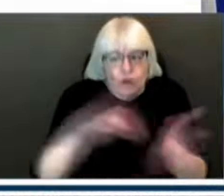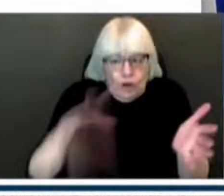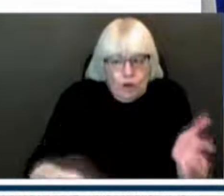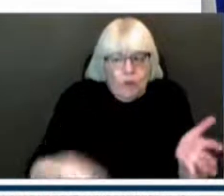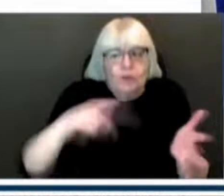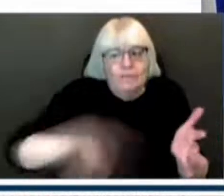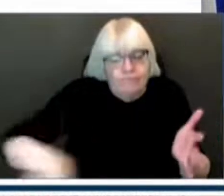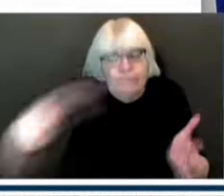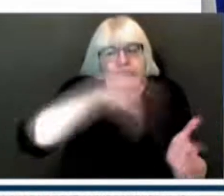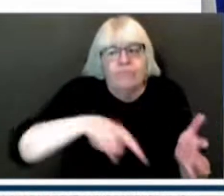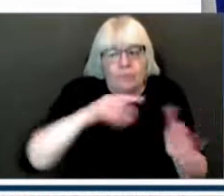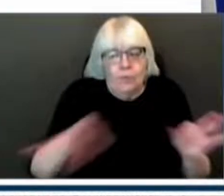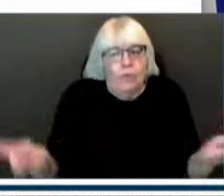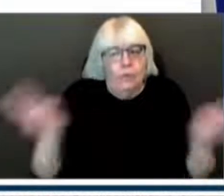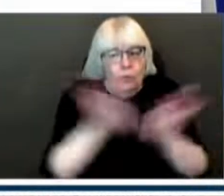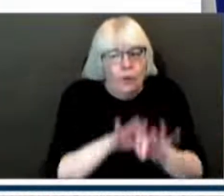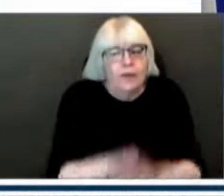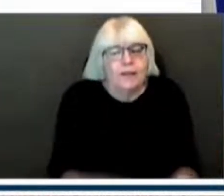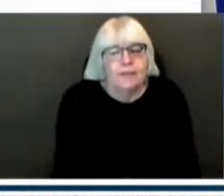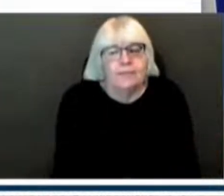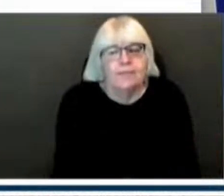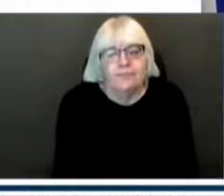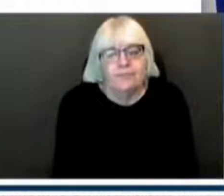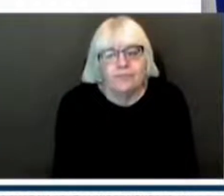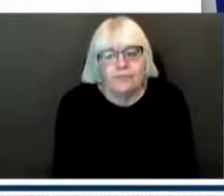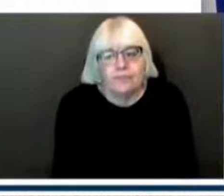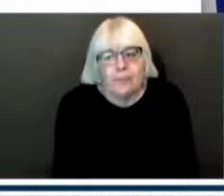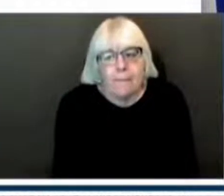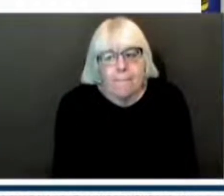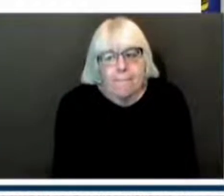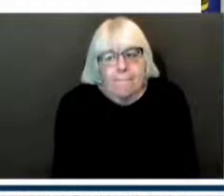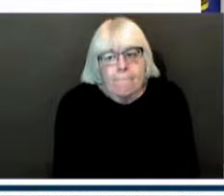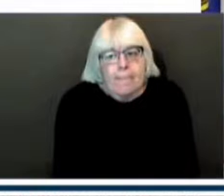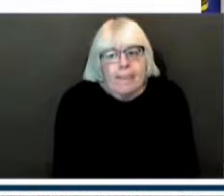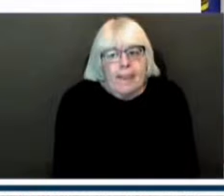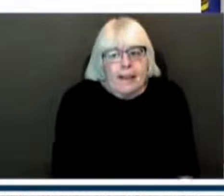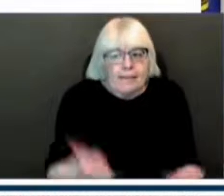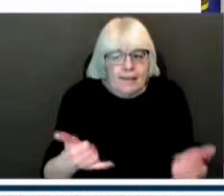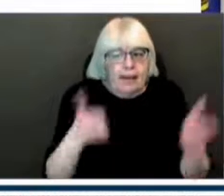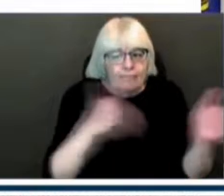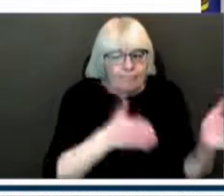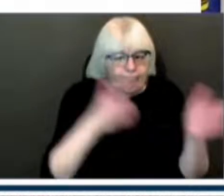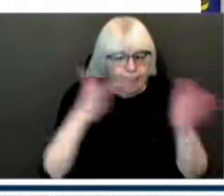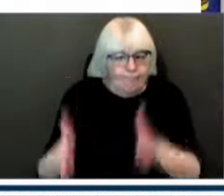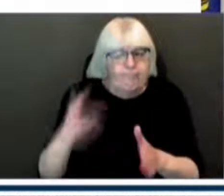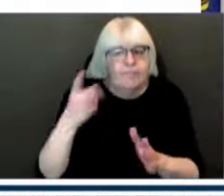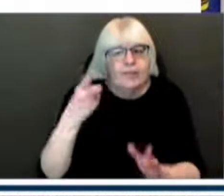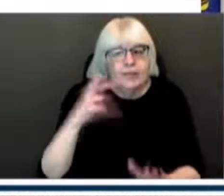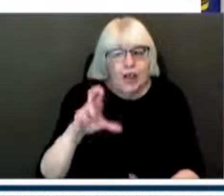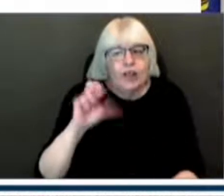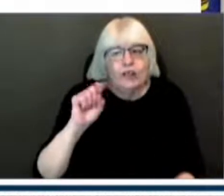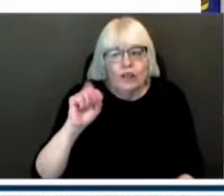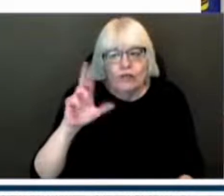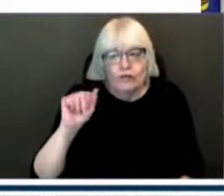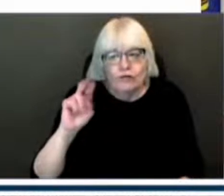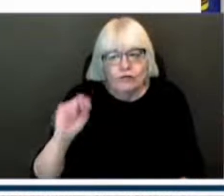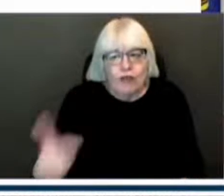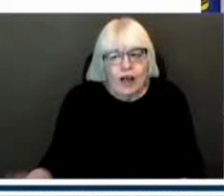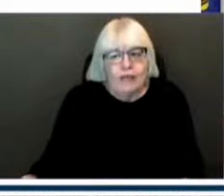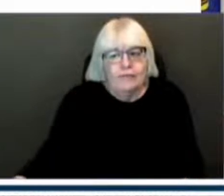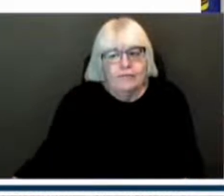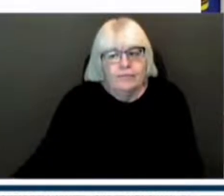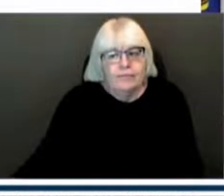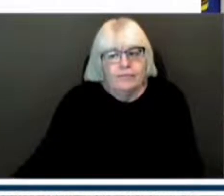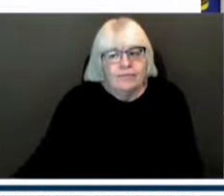just that. But Dr. Strang, good to see you again. Good to see you in person. A